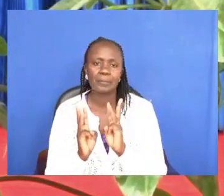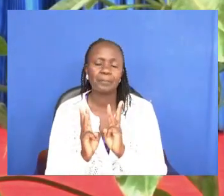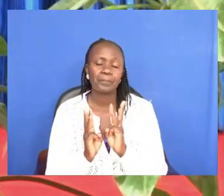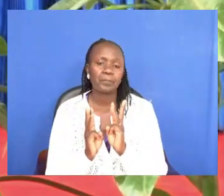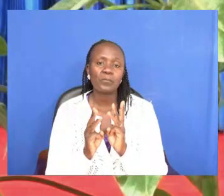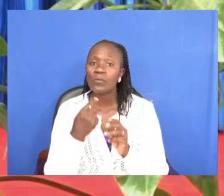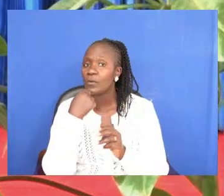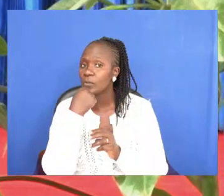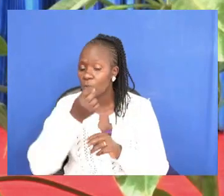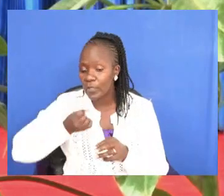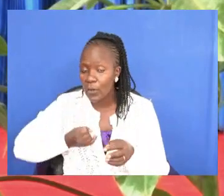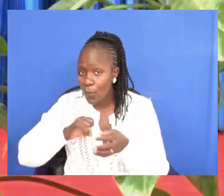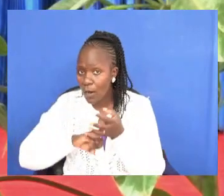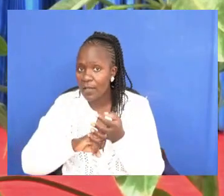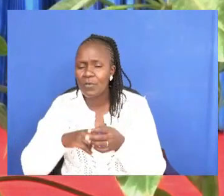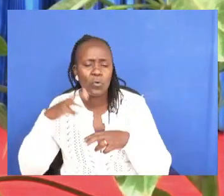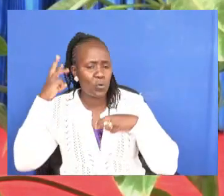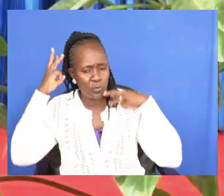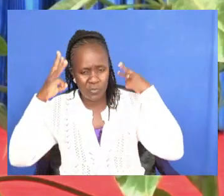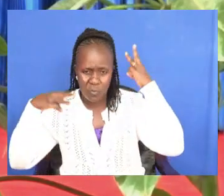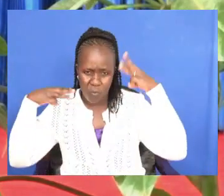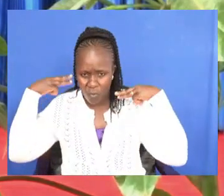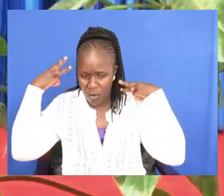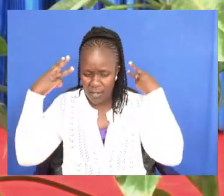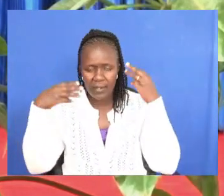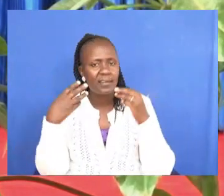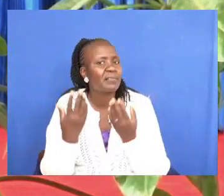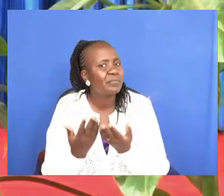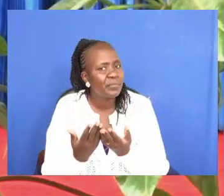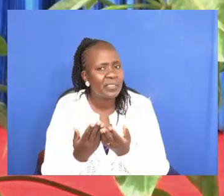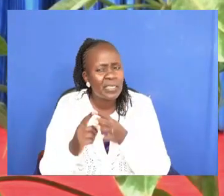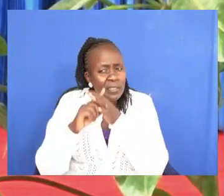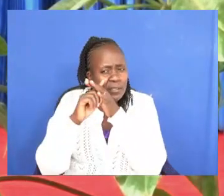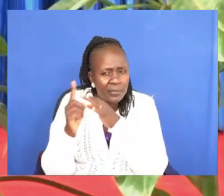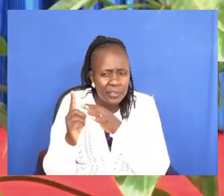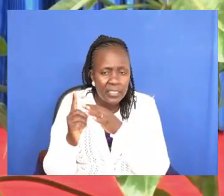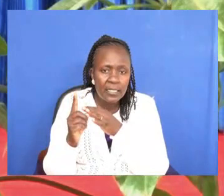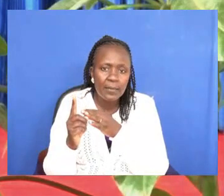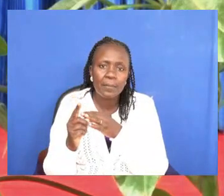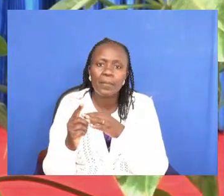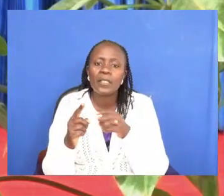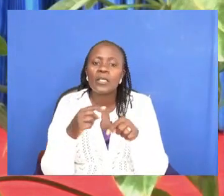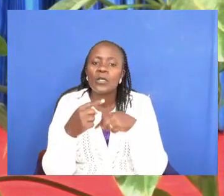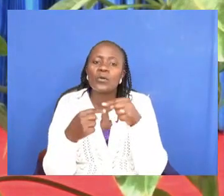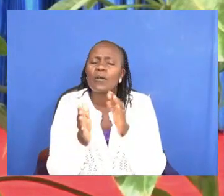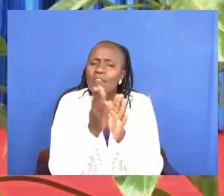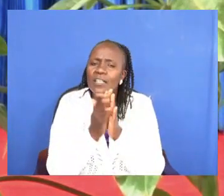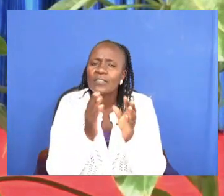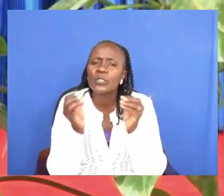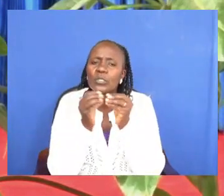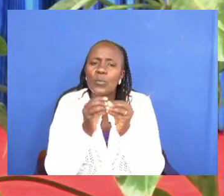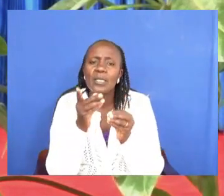Abigail was worried, and she thought of running after David to apologize on behalf